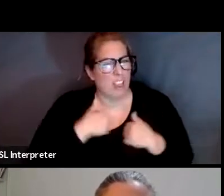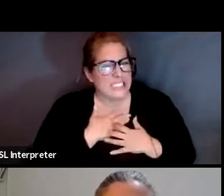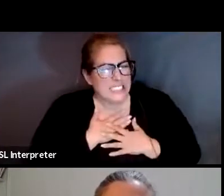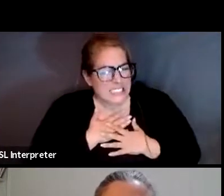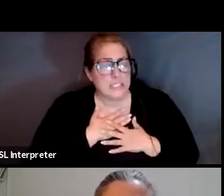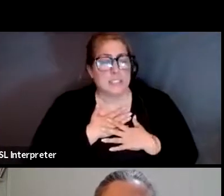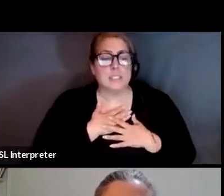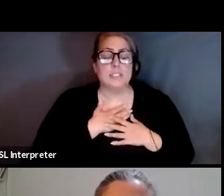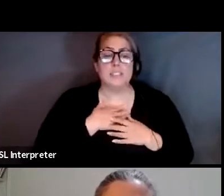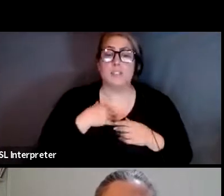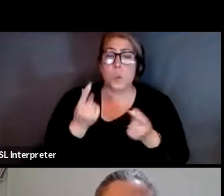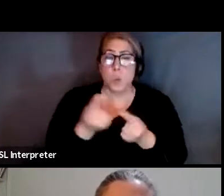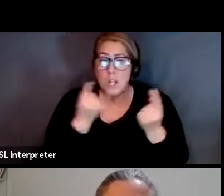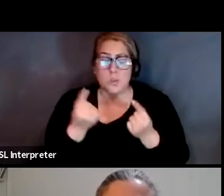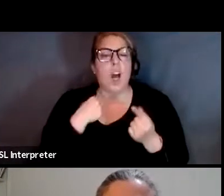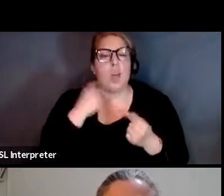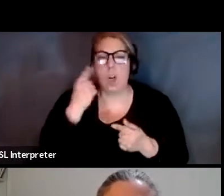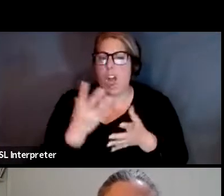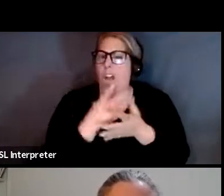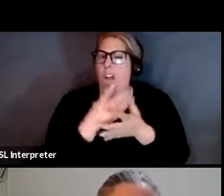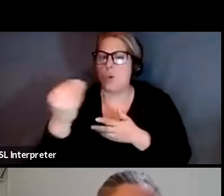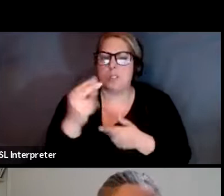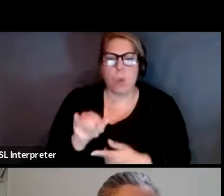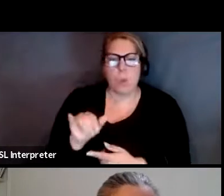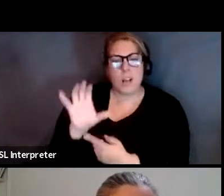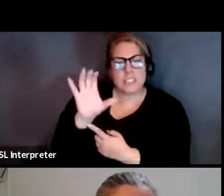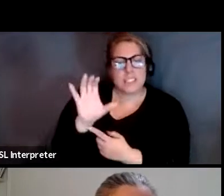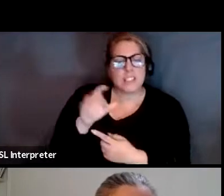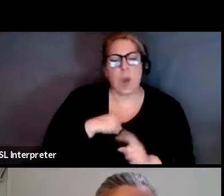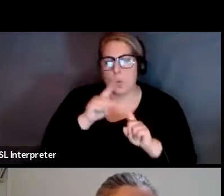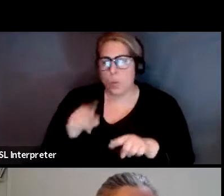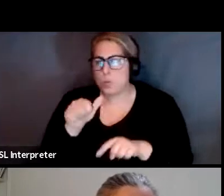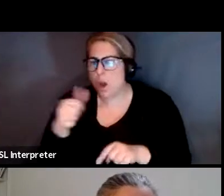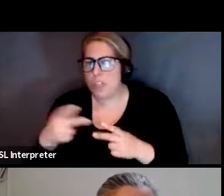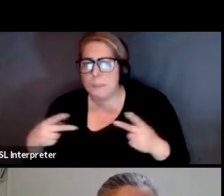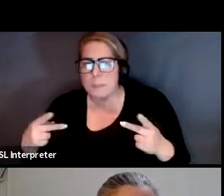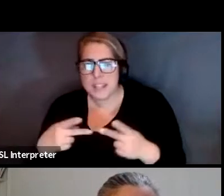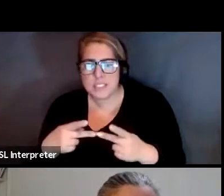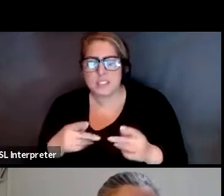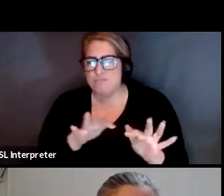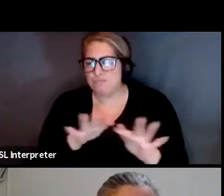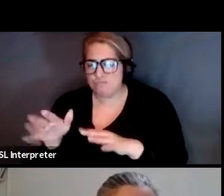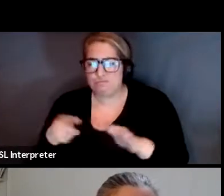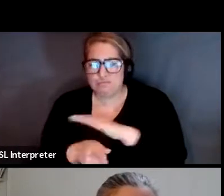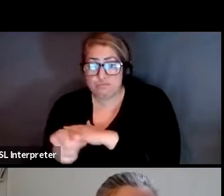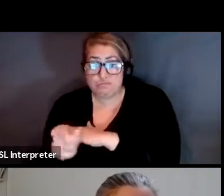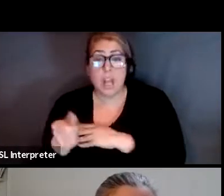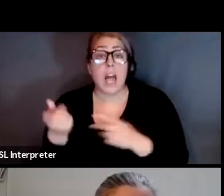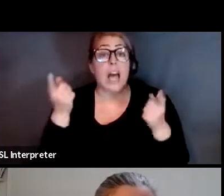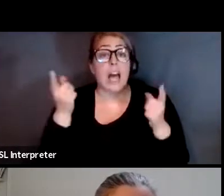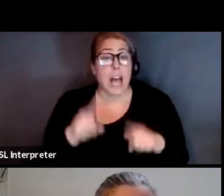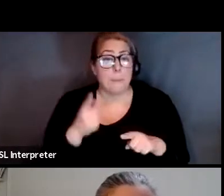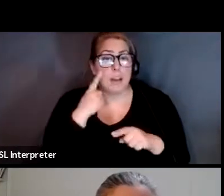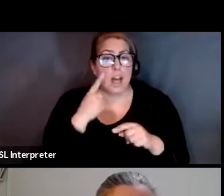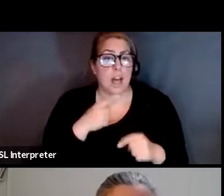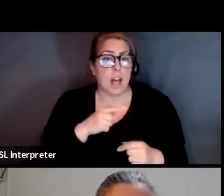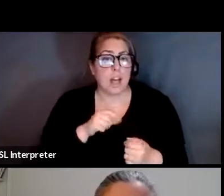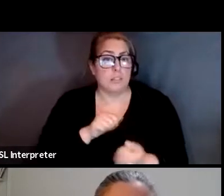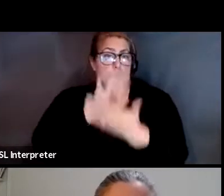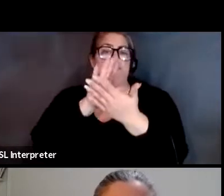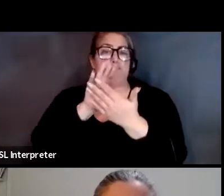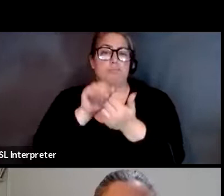just get out of the city and try to go somewhere else, I ended up encountering some police officers on the